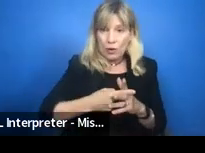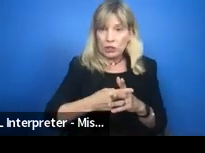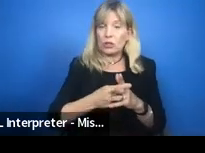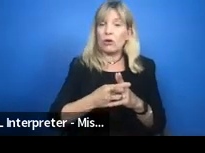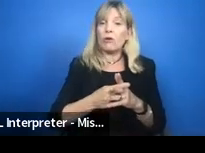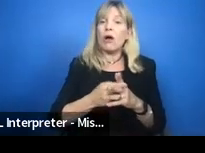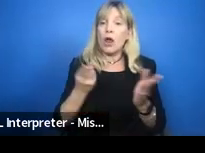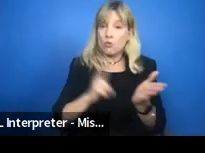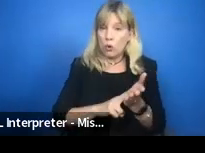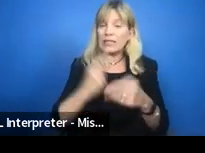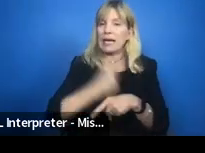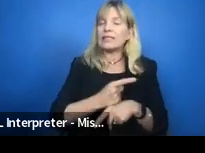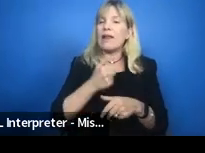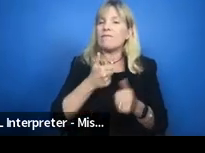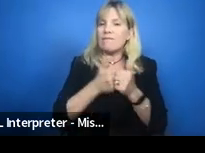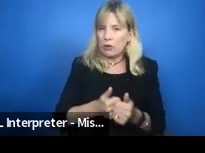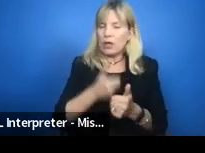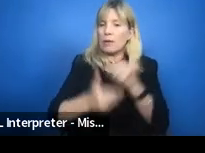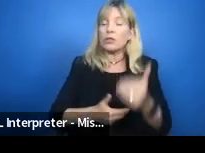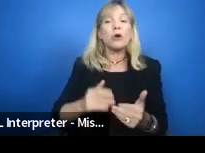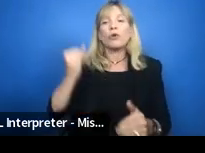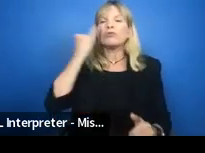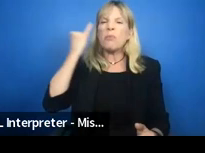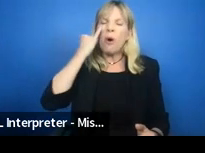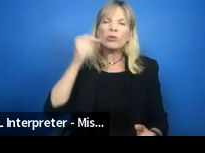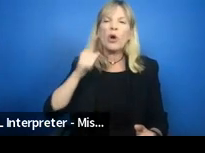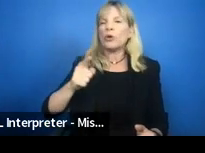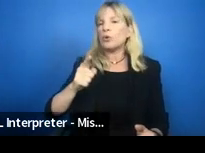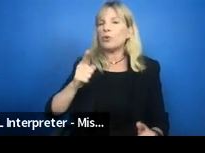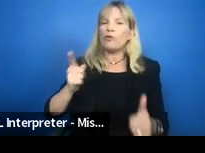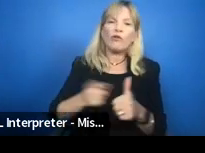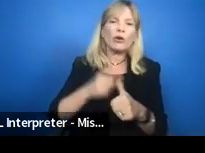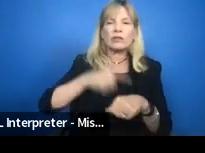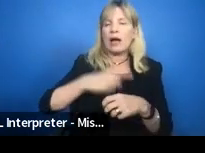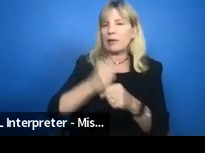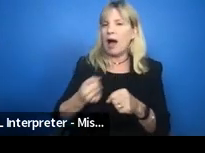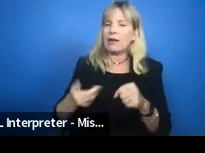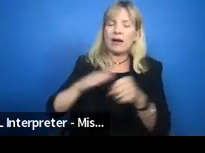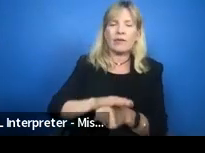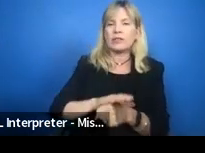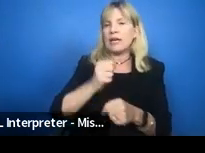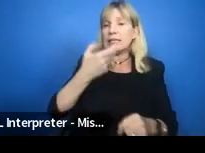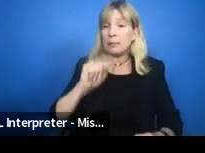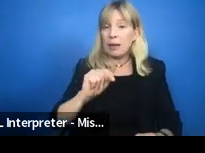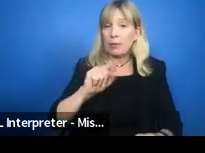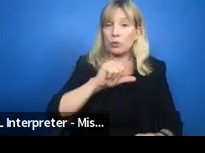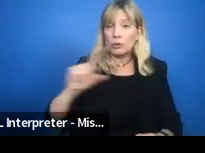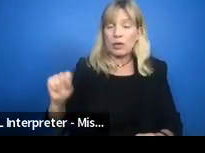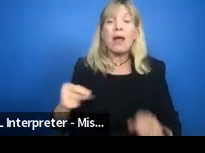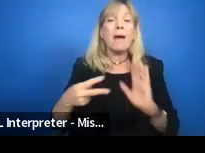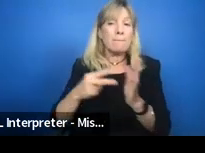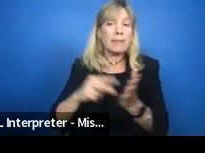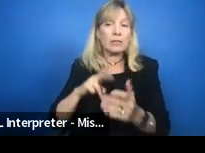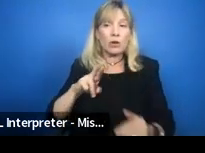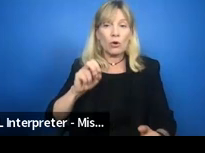those. So for example, if you originally gained coverage through Medicaid in September 2020, your renewal will happen in